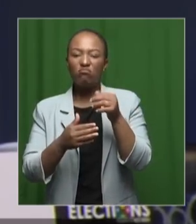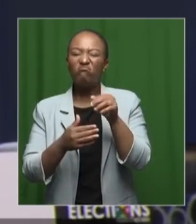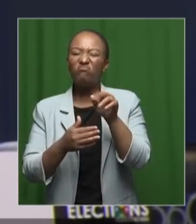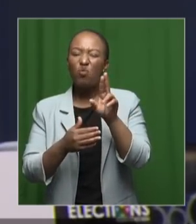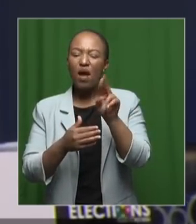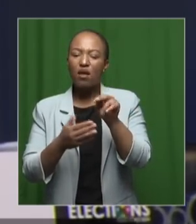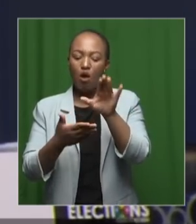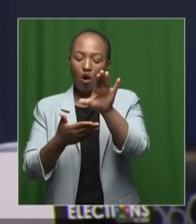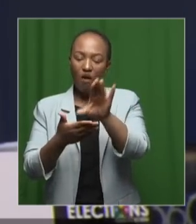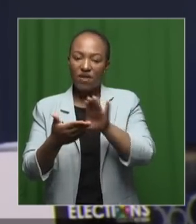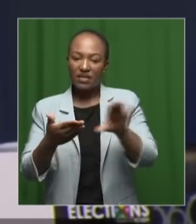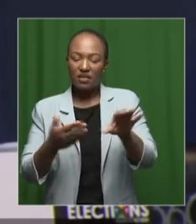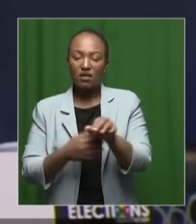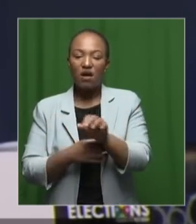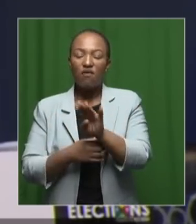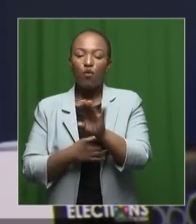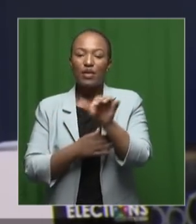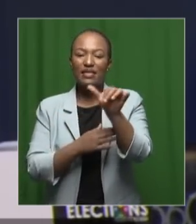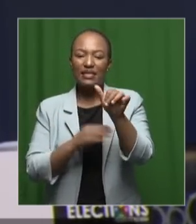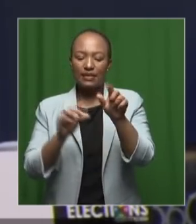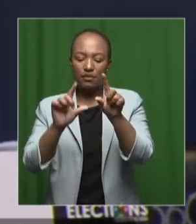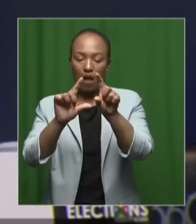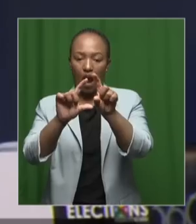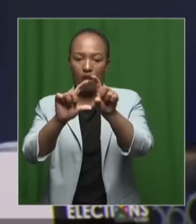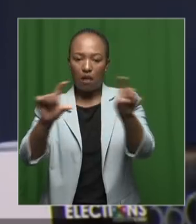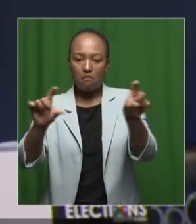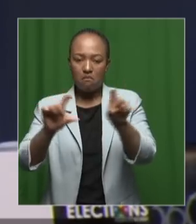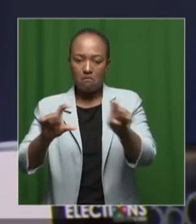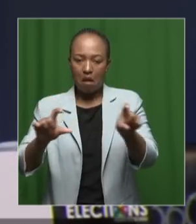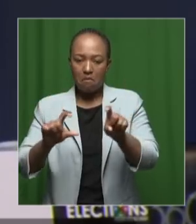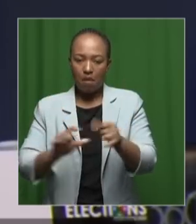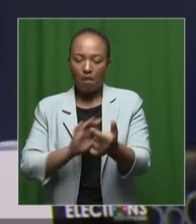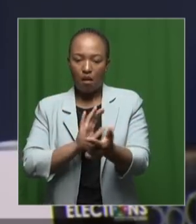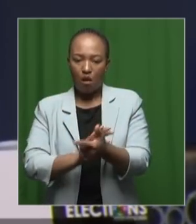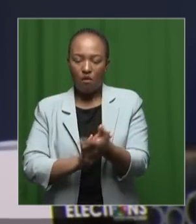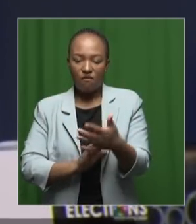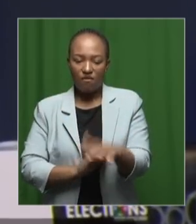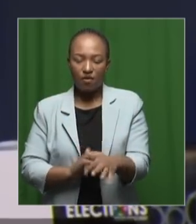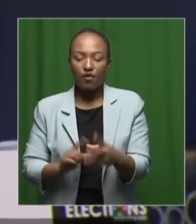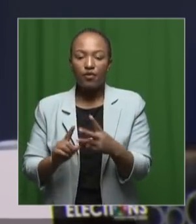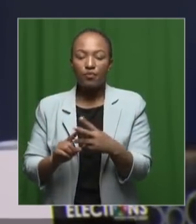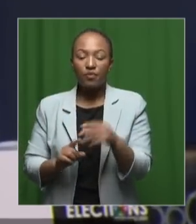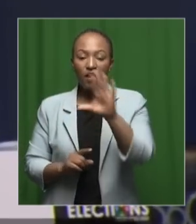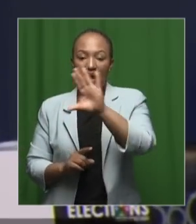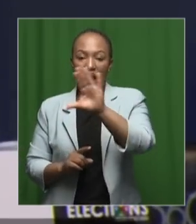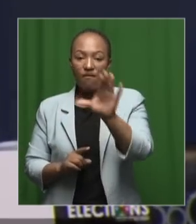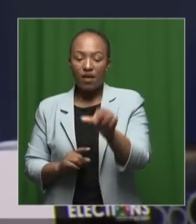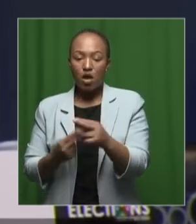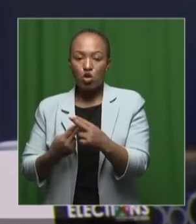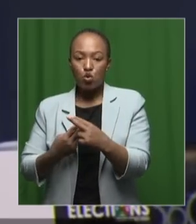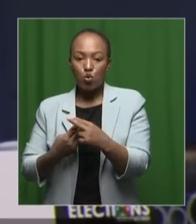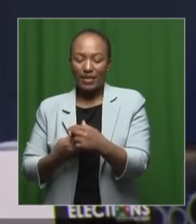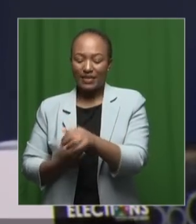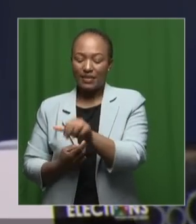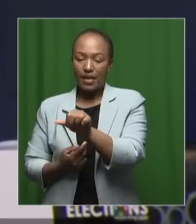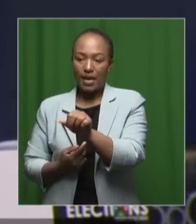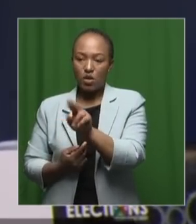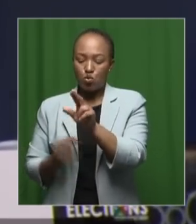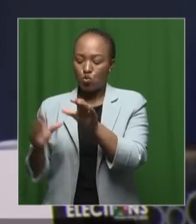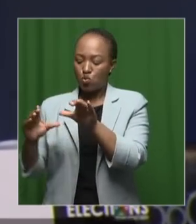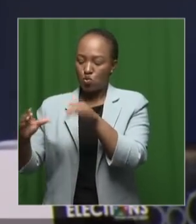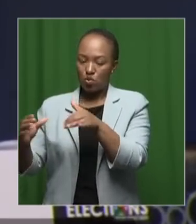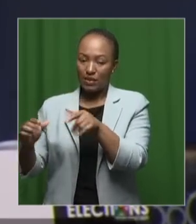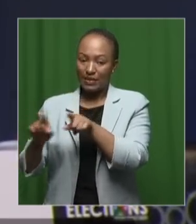46 articles that governs all these things. The Organization of African Unity, which is now AU, came with rules